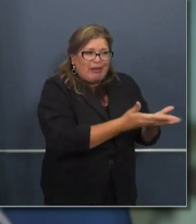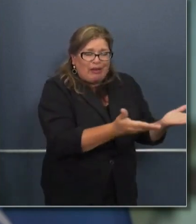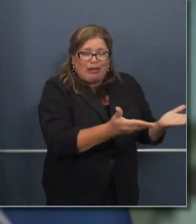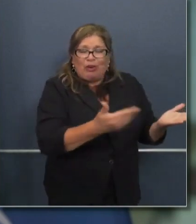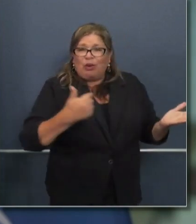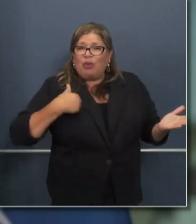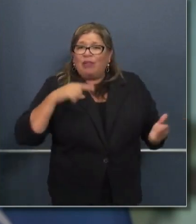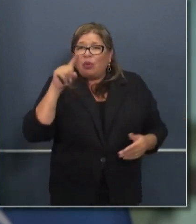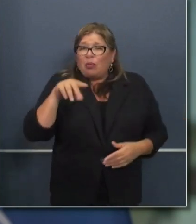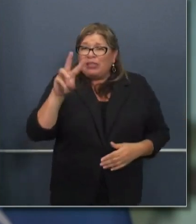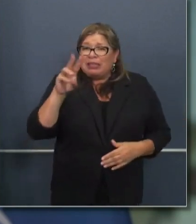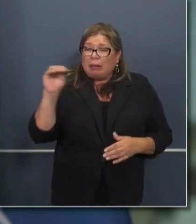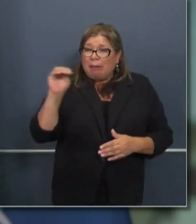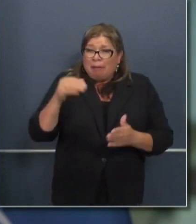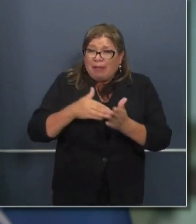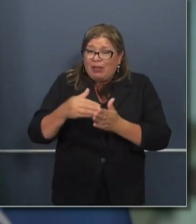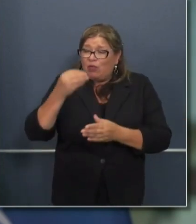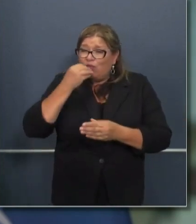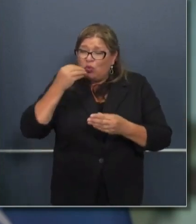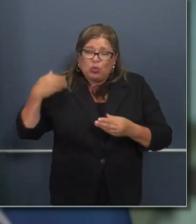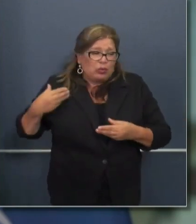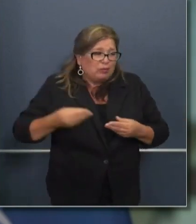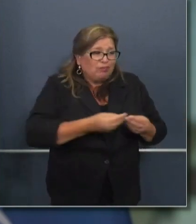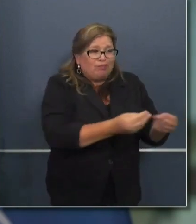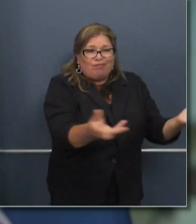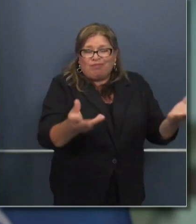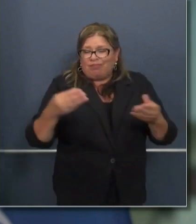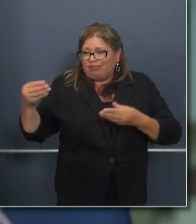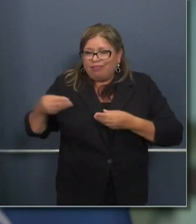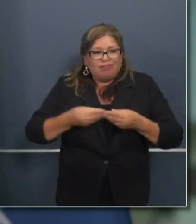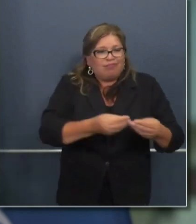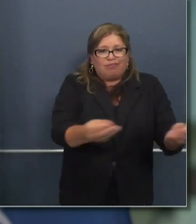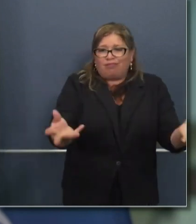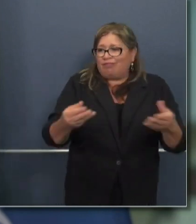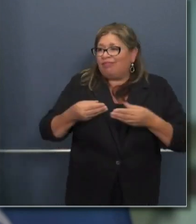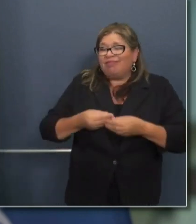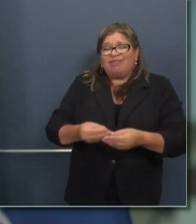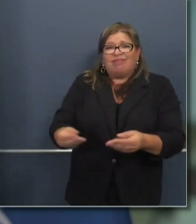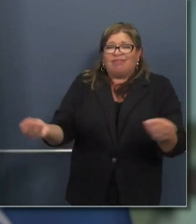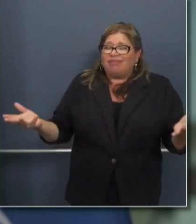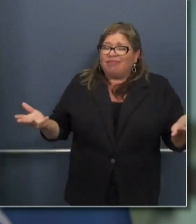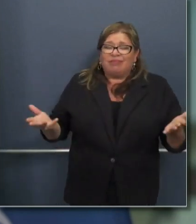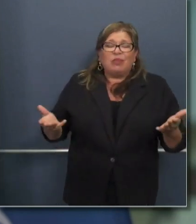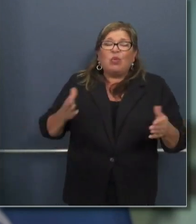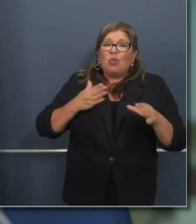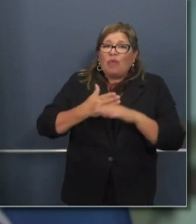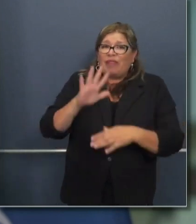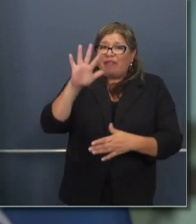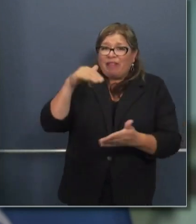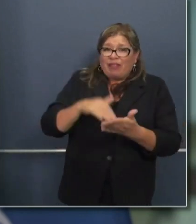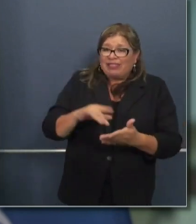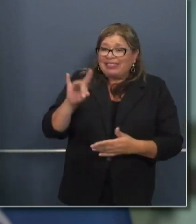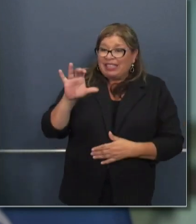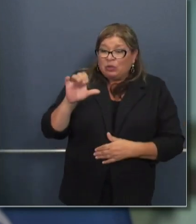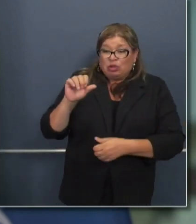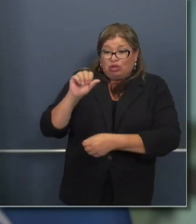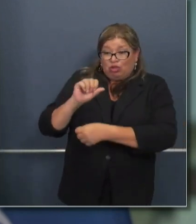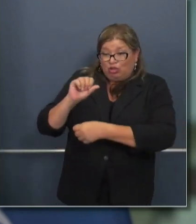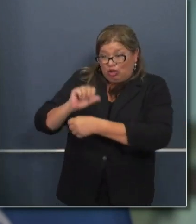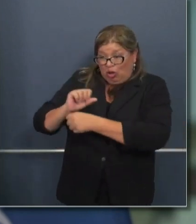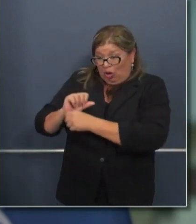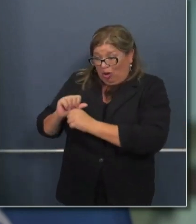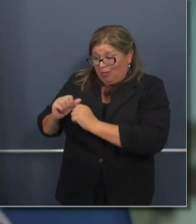have been delivered just since the creation of this First in the Nation program, and how over 5,800 jobs have been